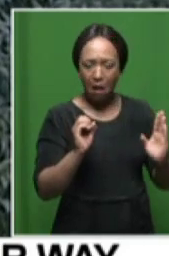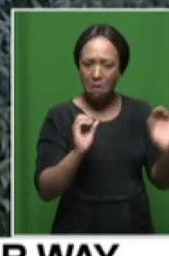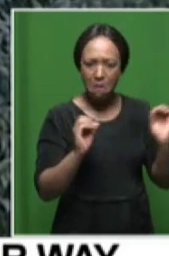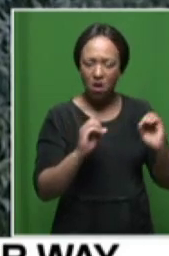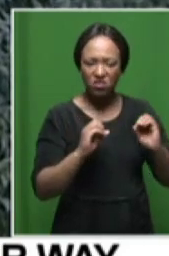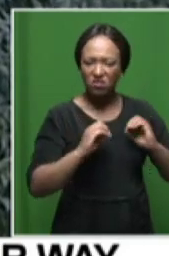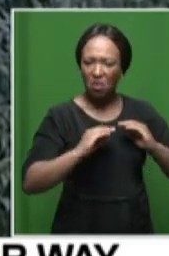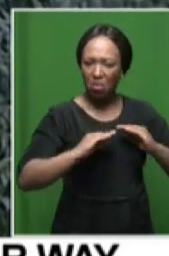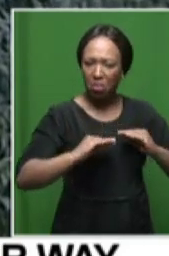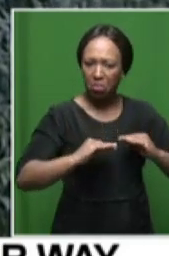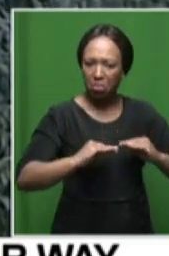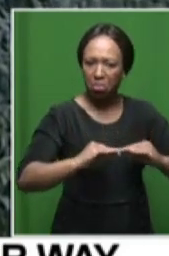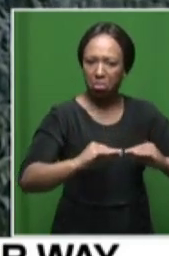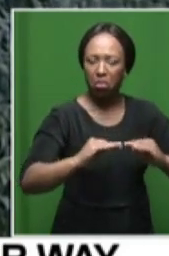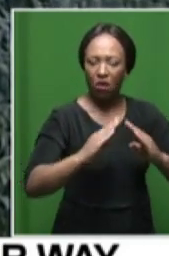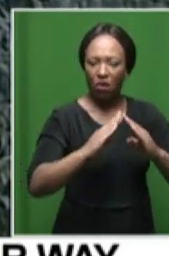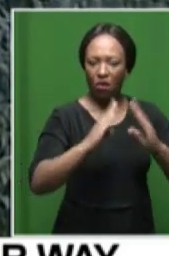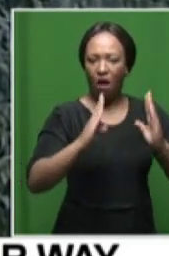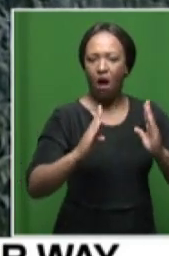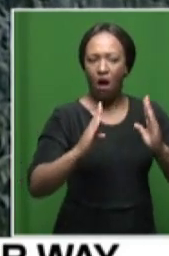from all of us here thank you so much for joining us i'm going to hand back to studio to